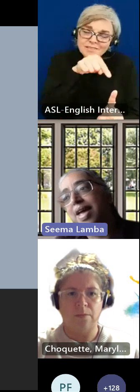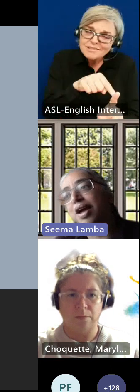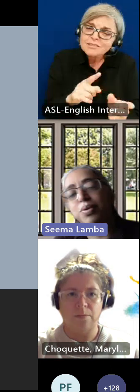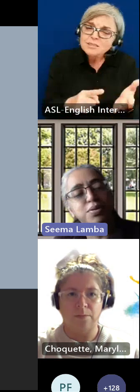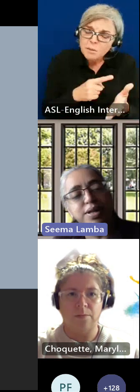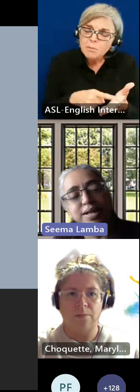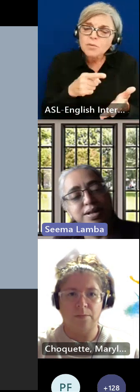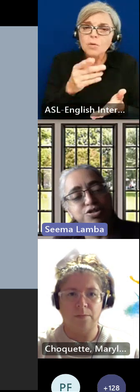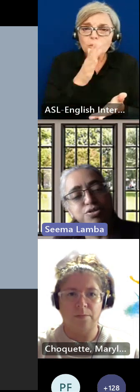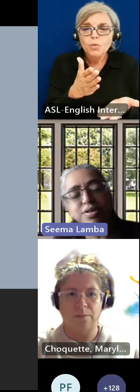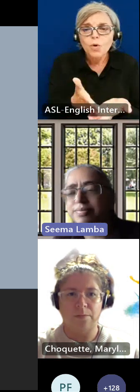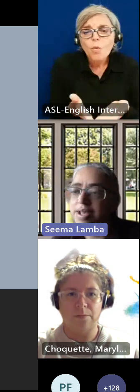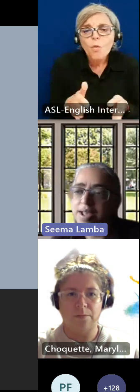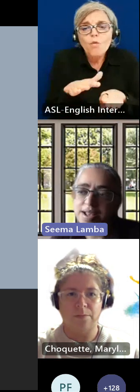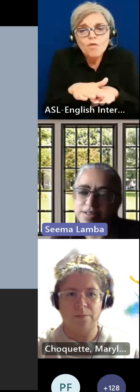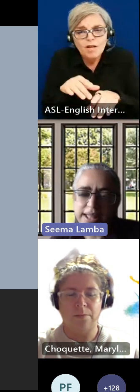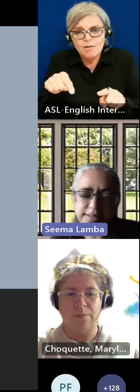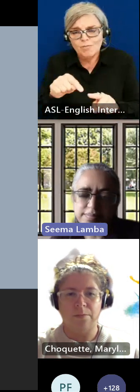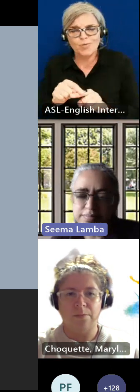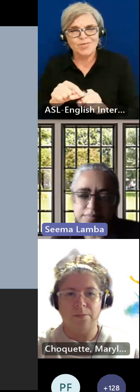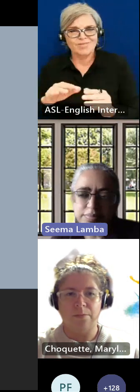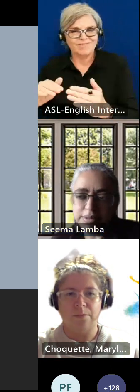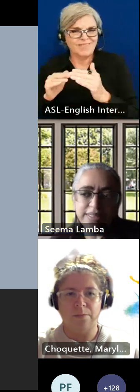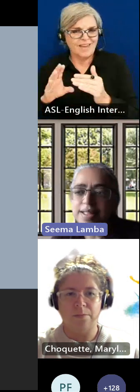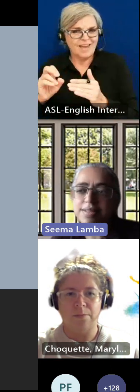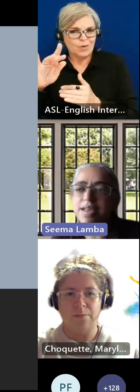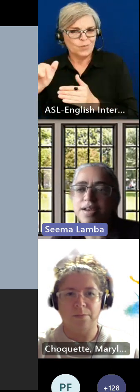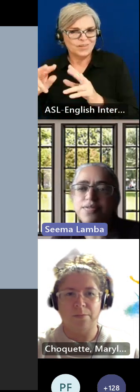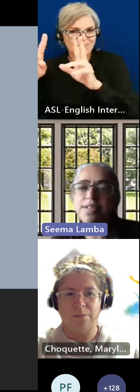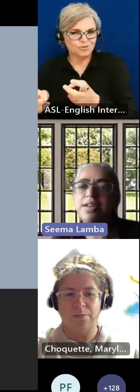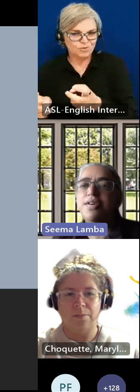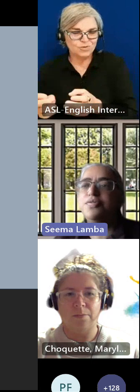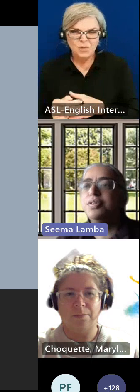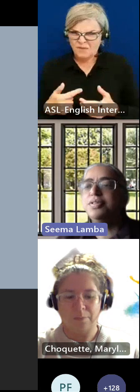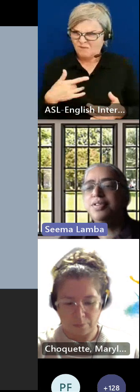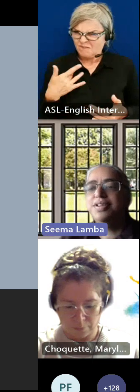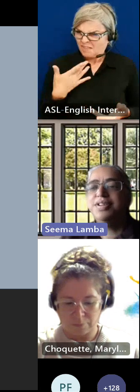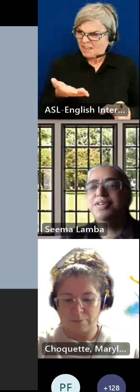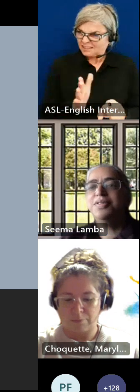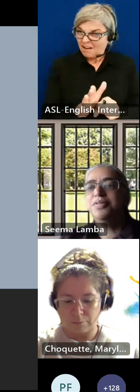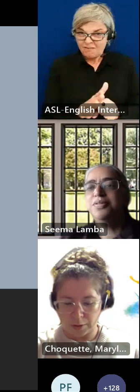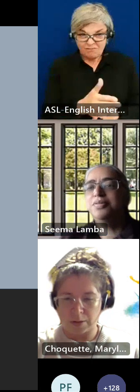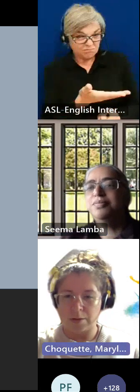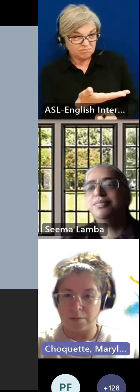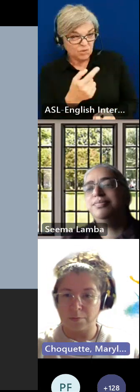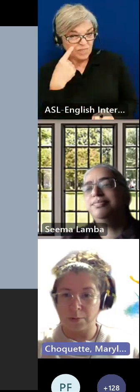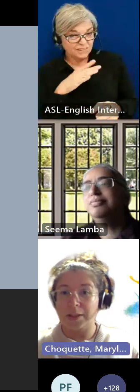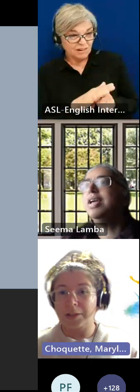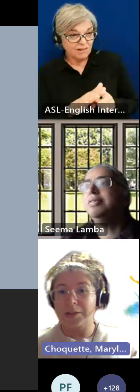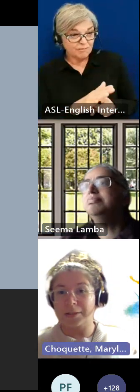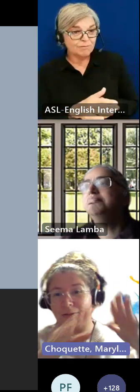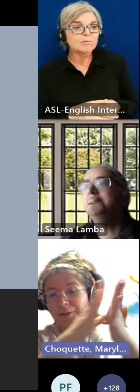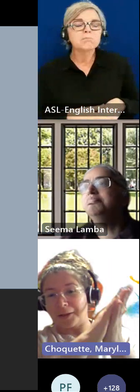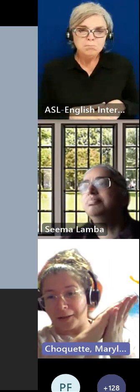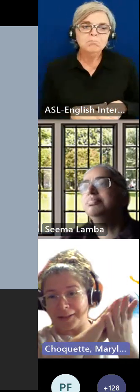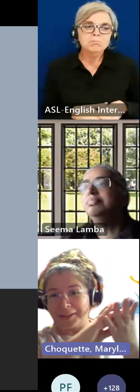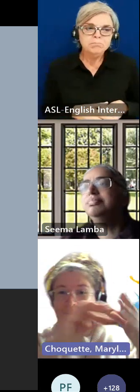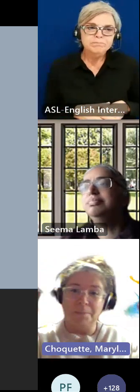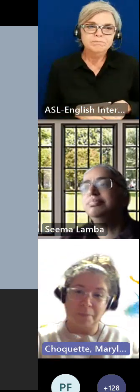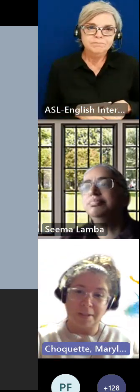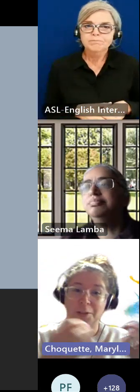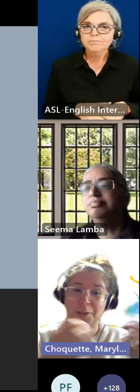other equity-related issues. And so I think that's enough. Is that enough? It is. So it's